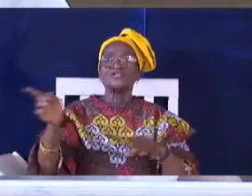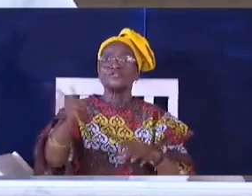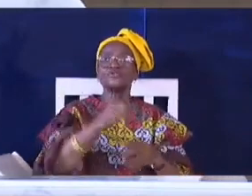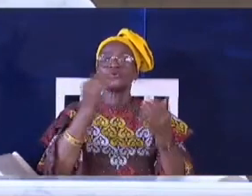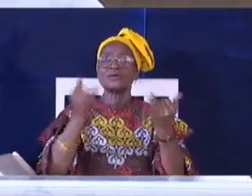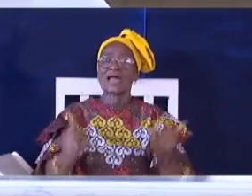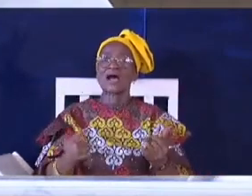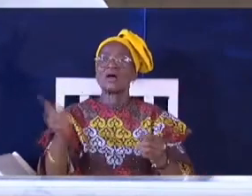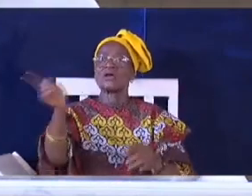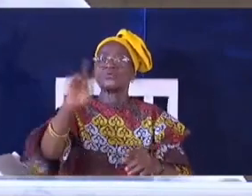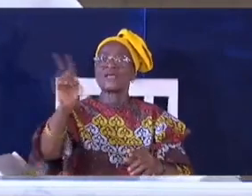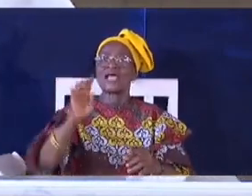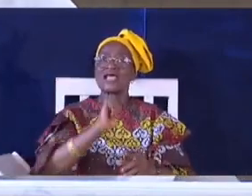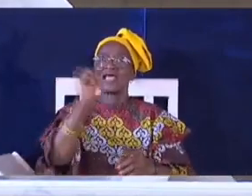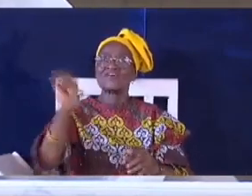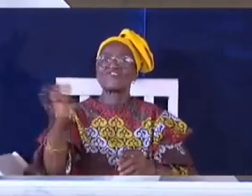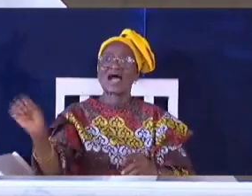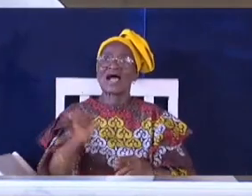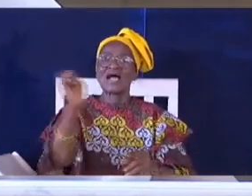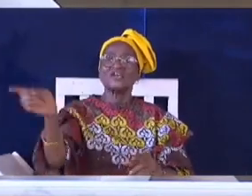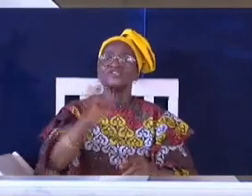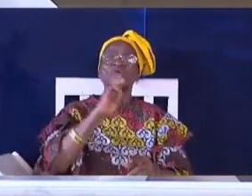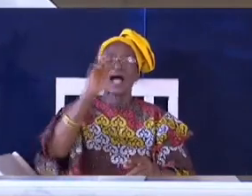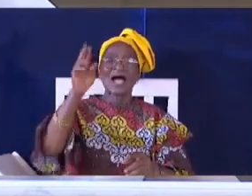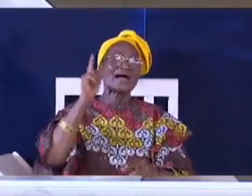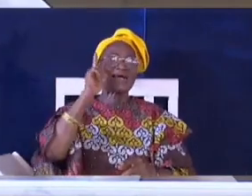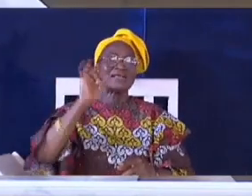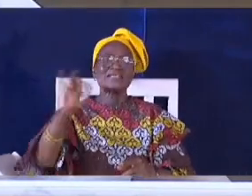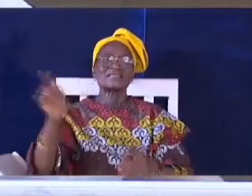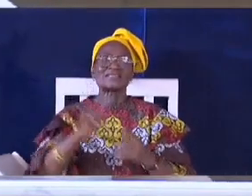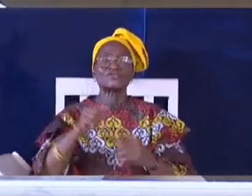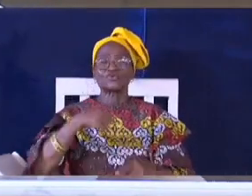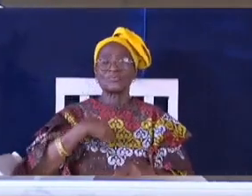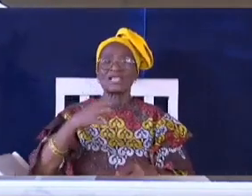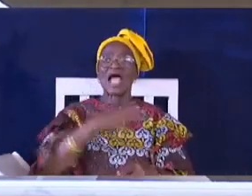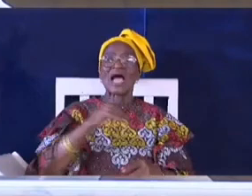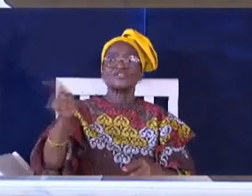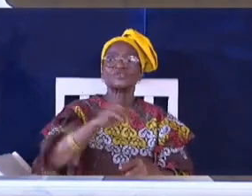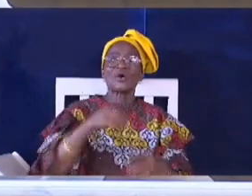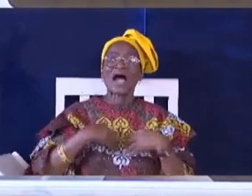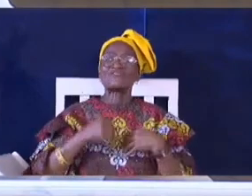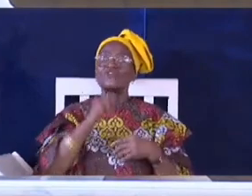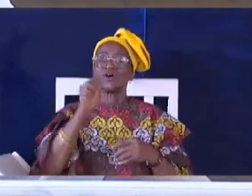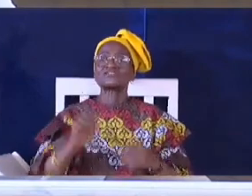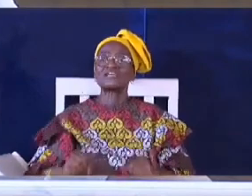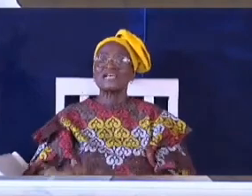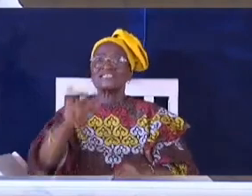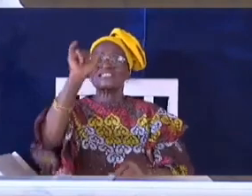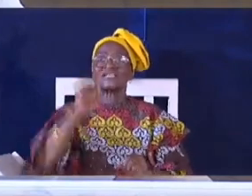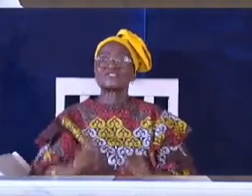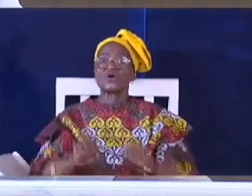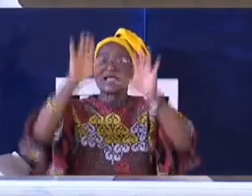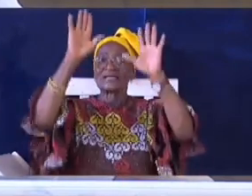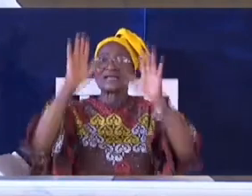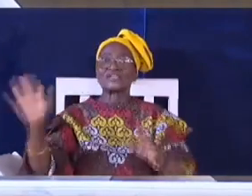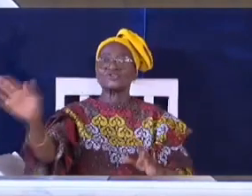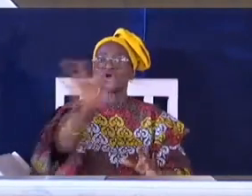Wherever you are, listening to me, and you have not yet surrendered your life to Jesus and you want to do